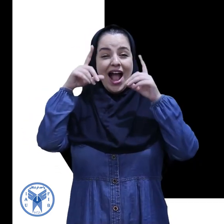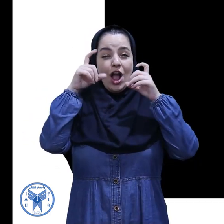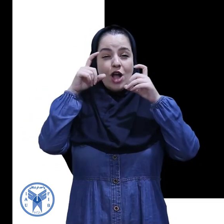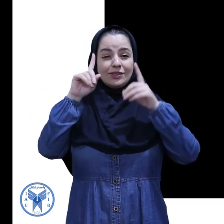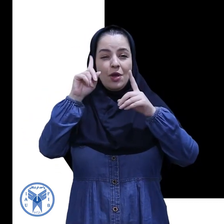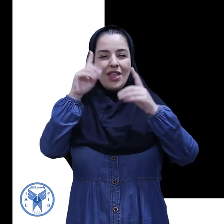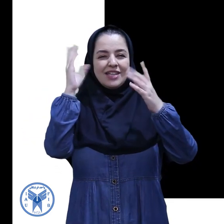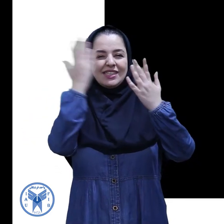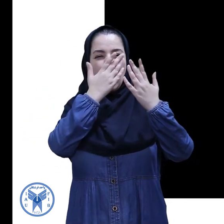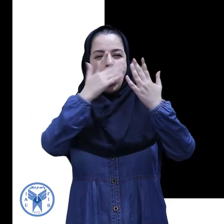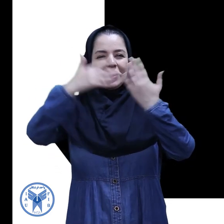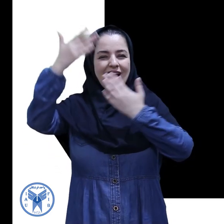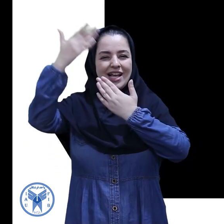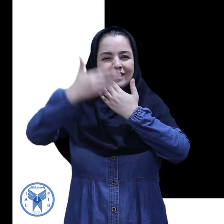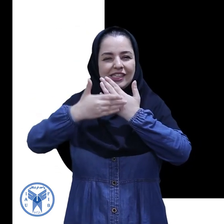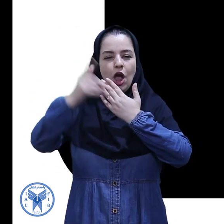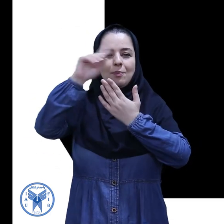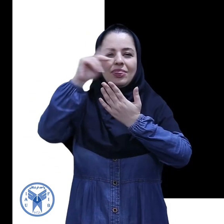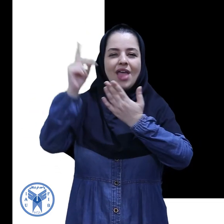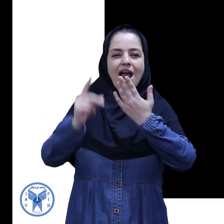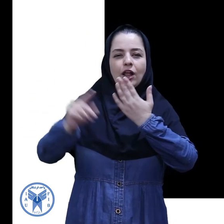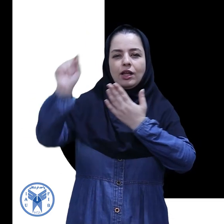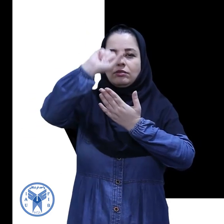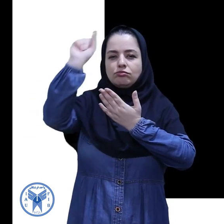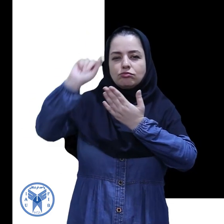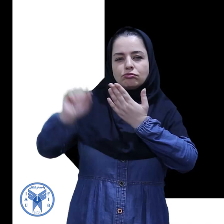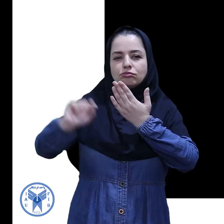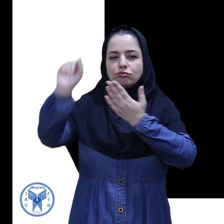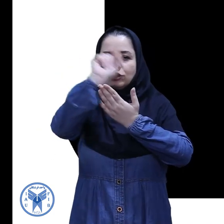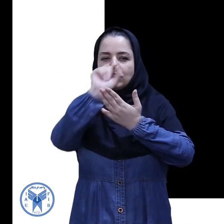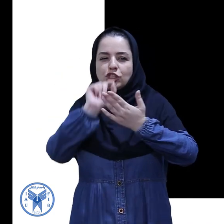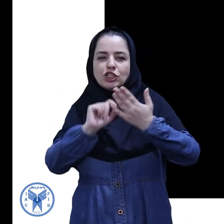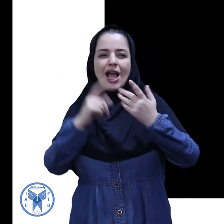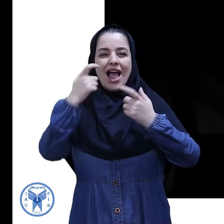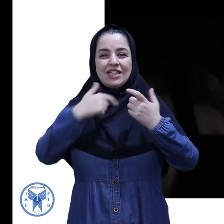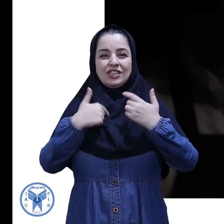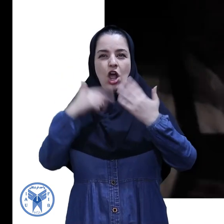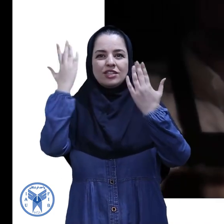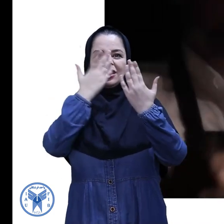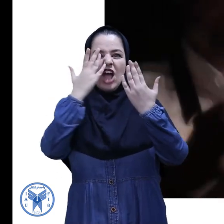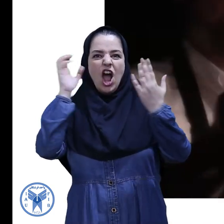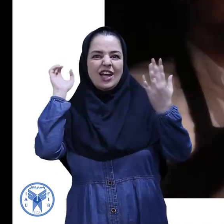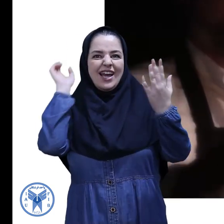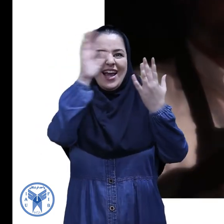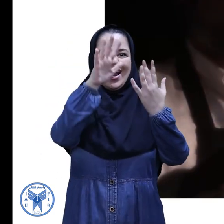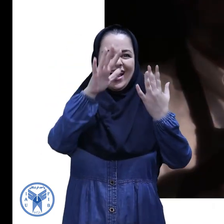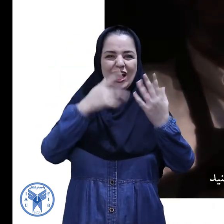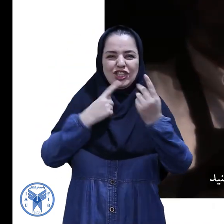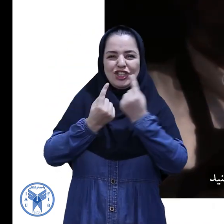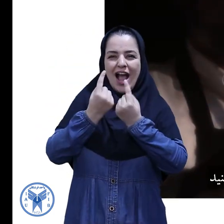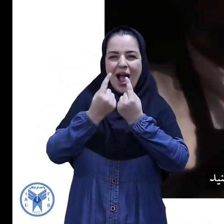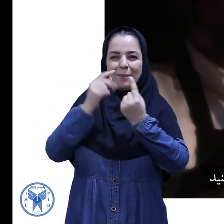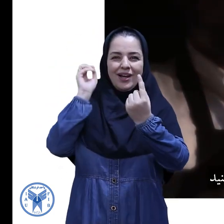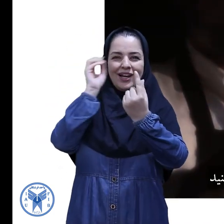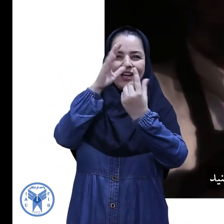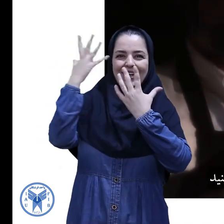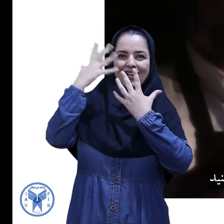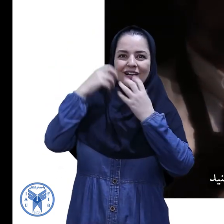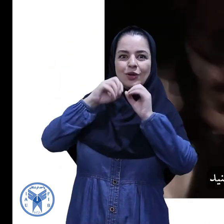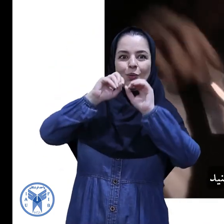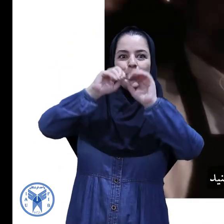photography, you would look at the shadow, you would trace the shadow. The problem with drawing a shadow of someone is that if you put a person in a